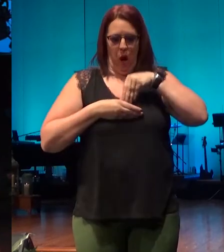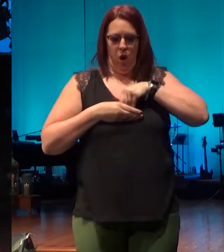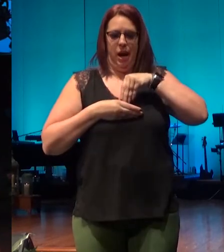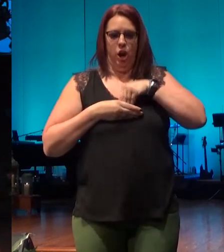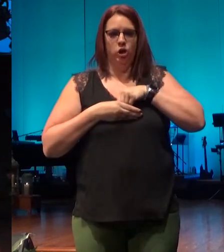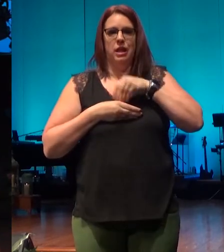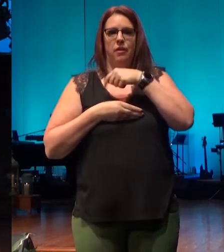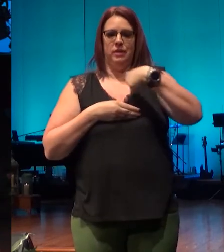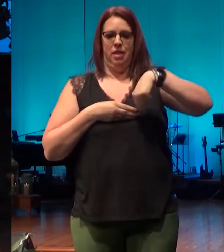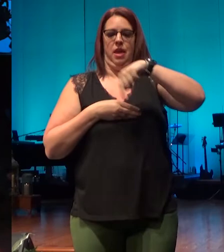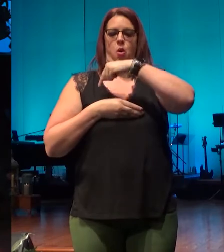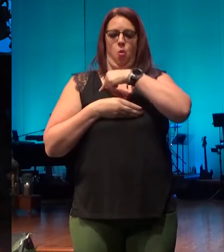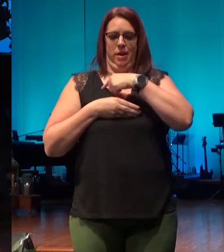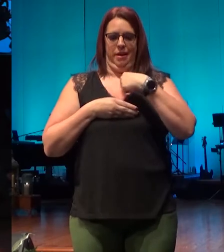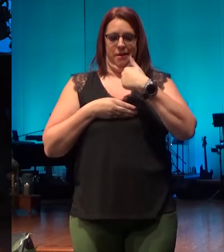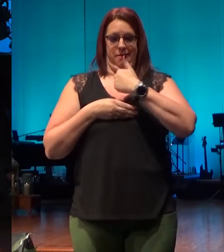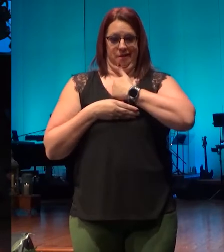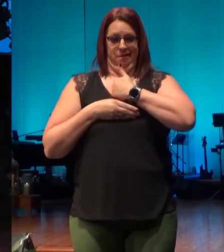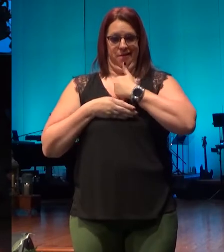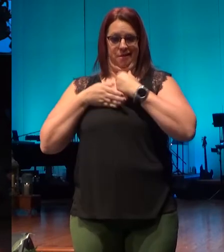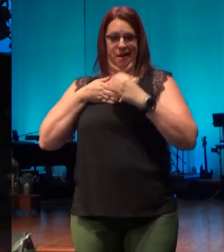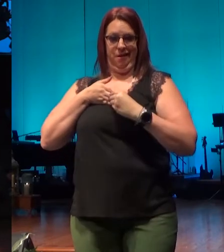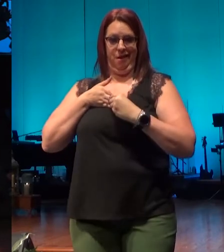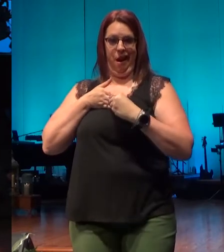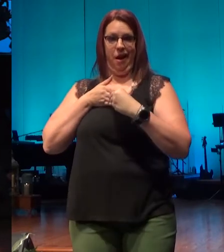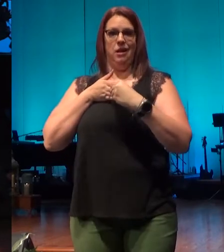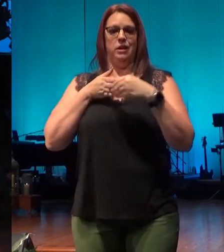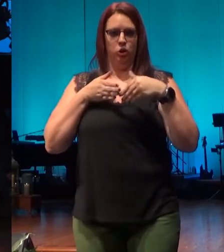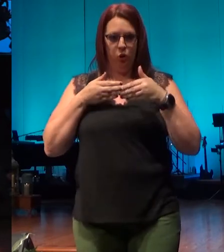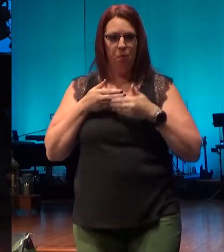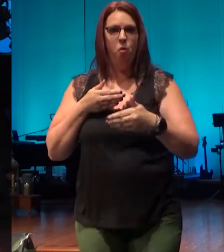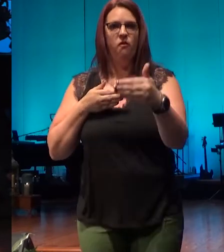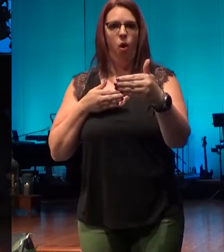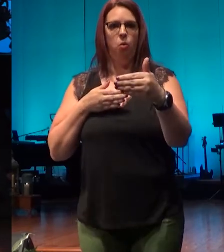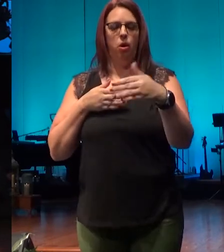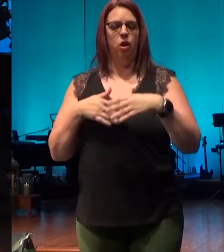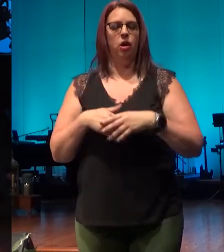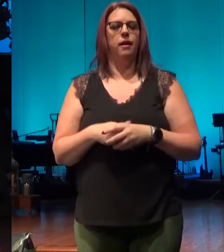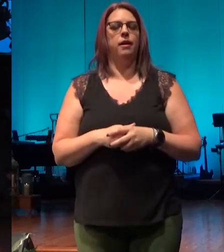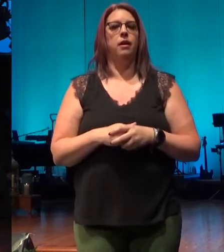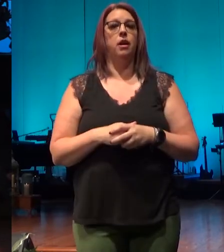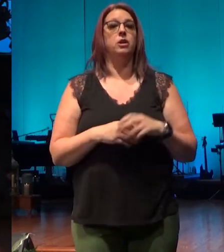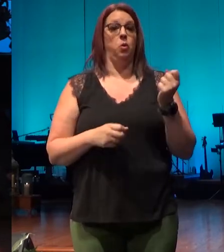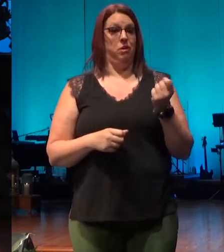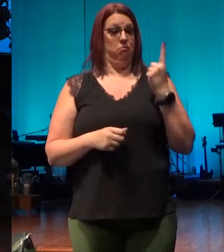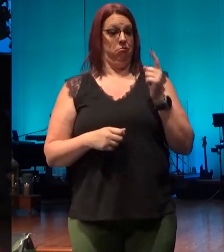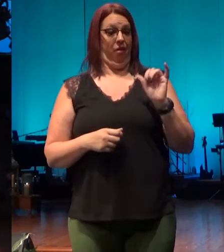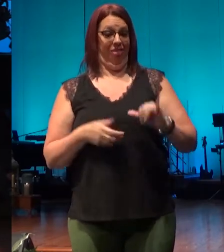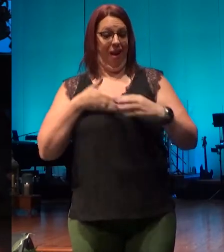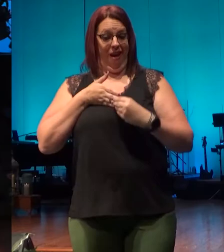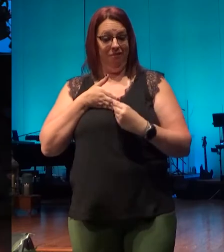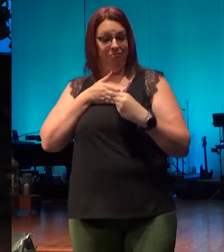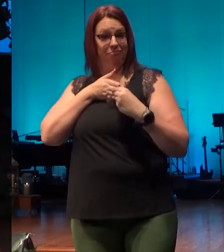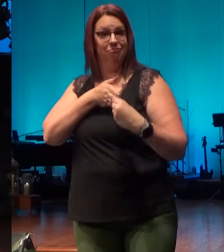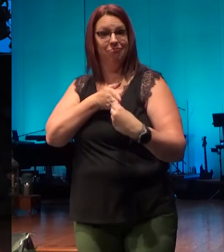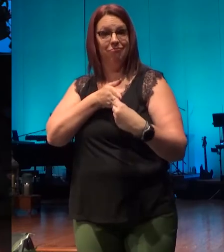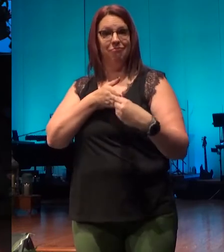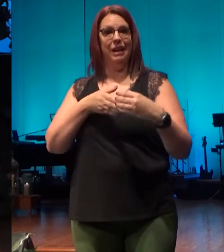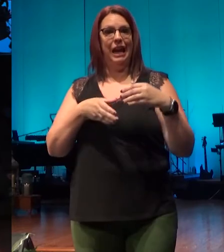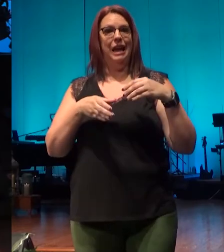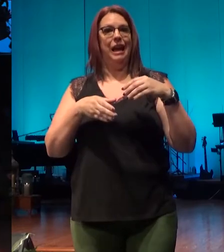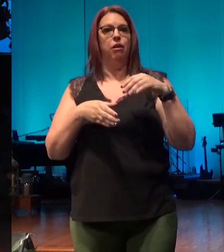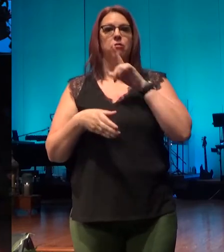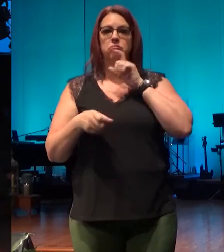by our own guidance, and that we understand that that guidance is the sacred divine in us and